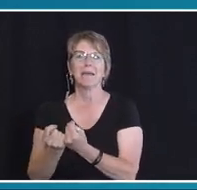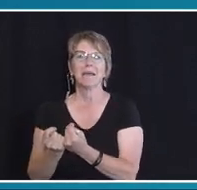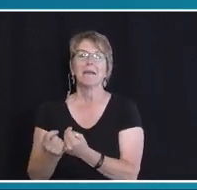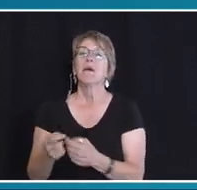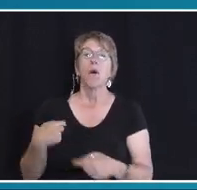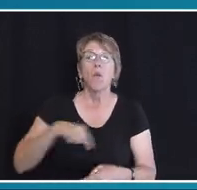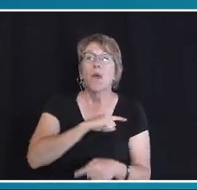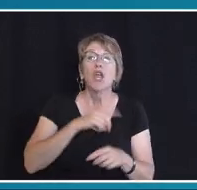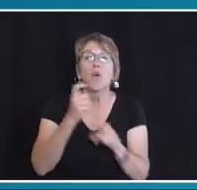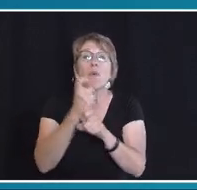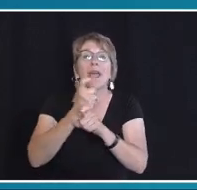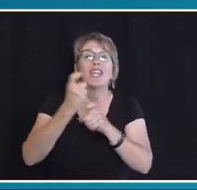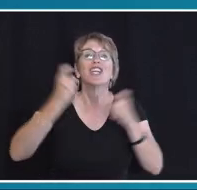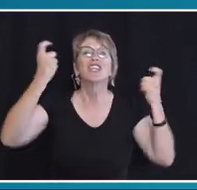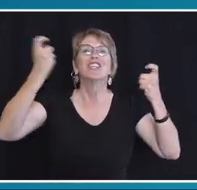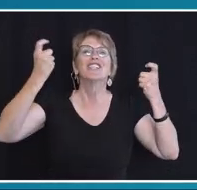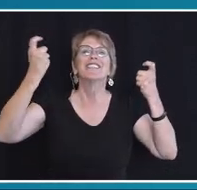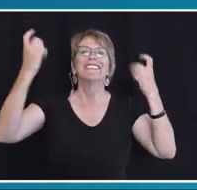Wizards!